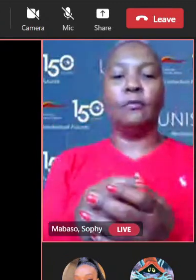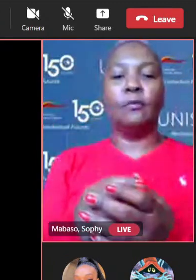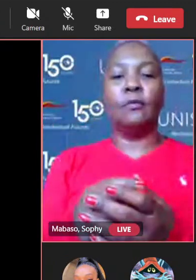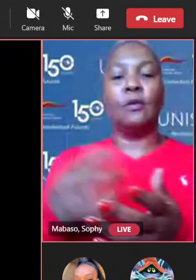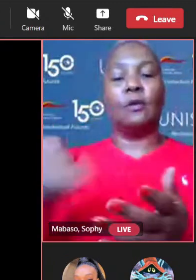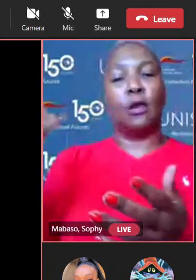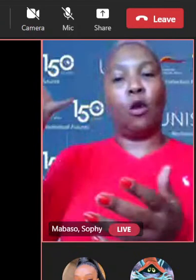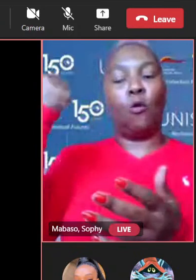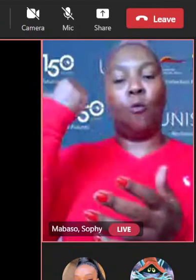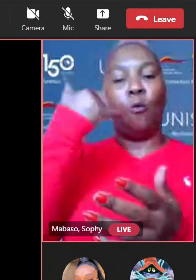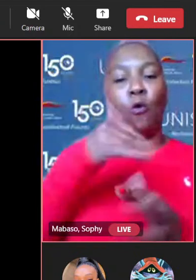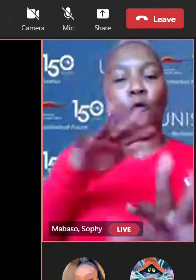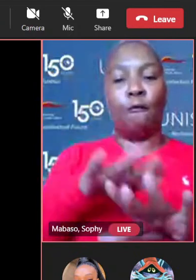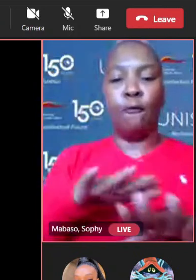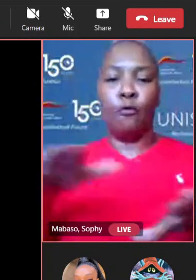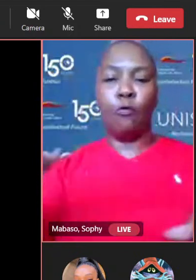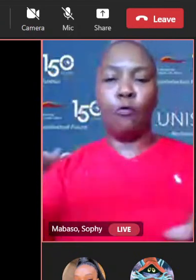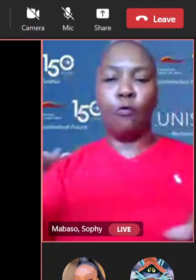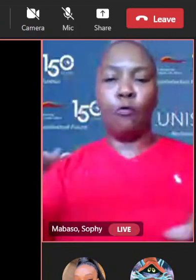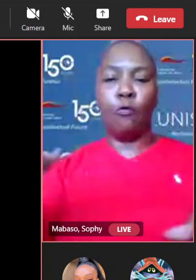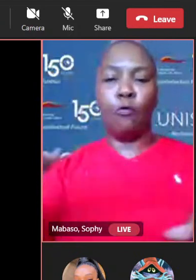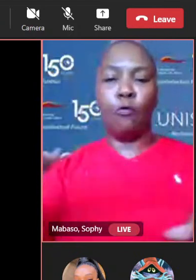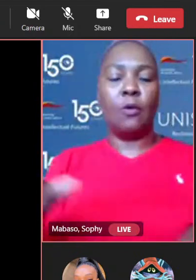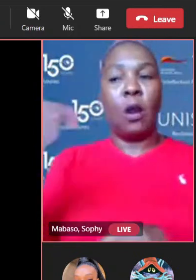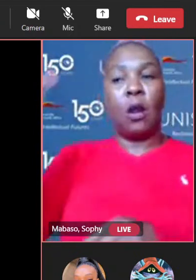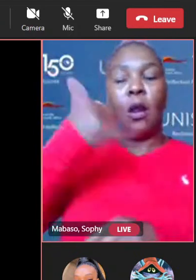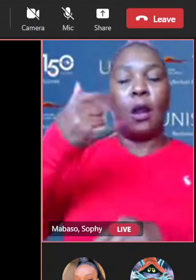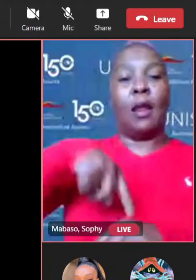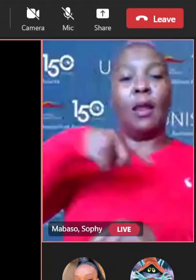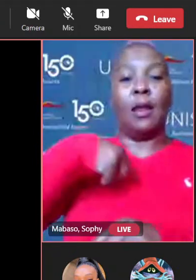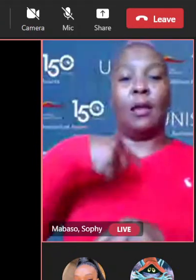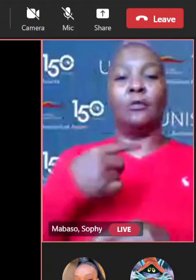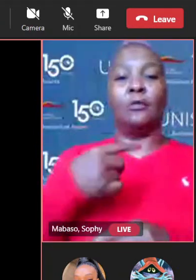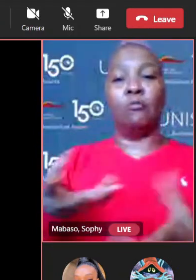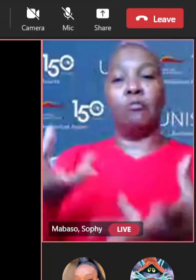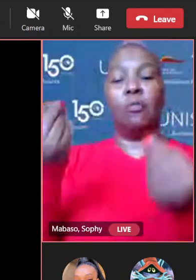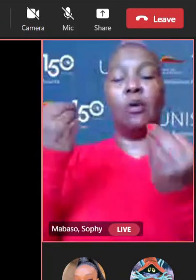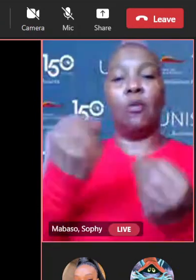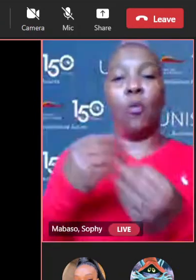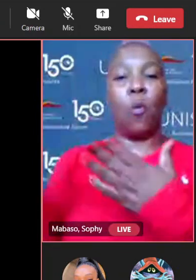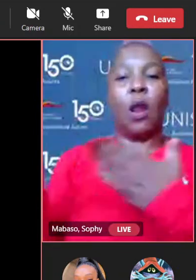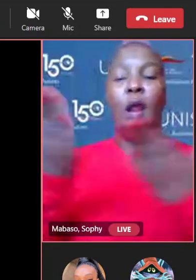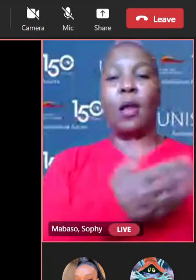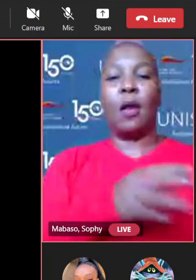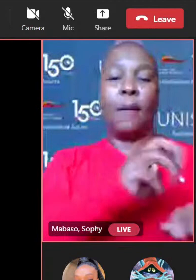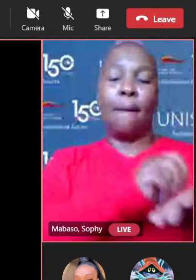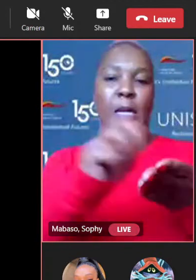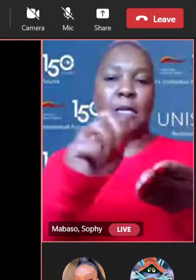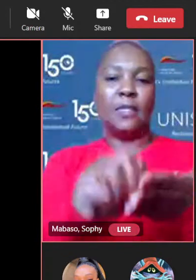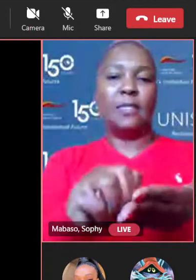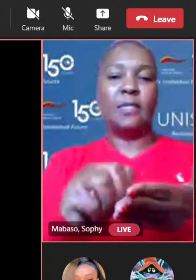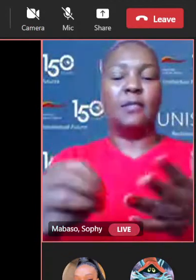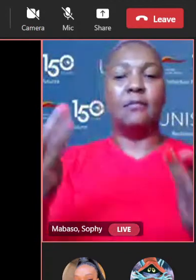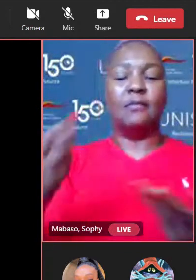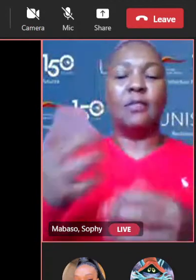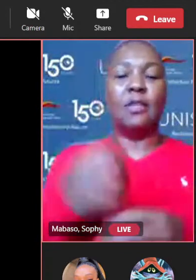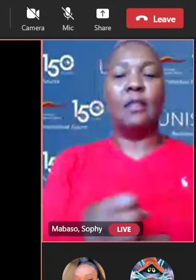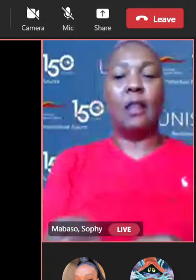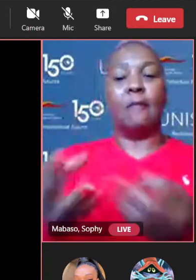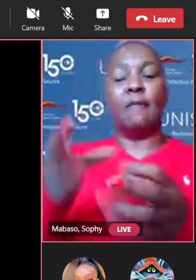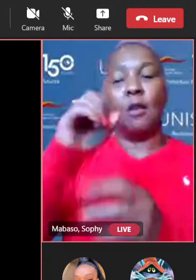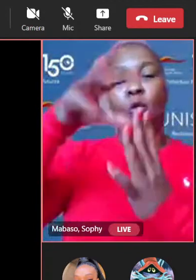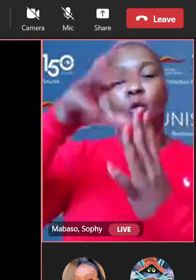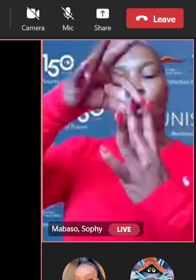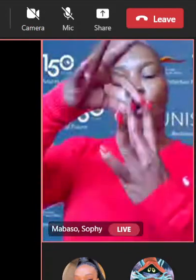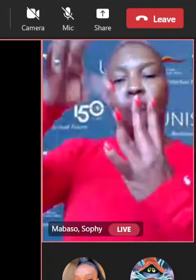we prioritize you. When you're calling us, you will get a welcome message and you will be given options. You